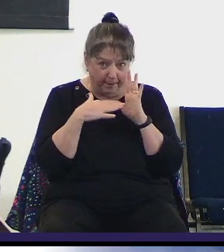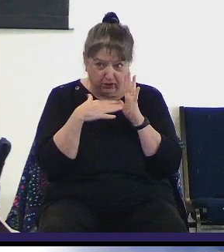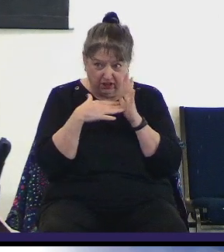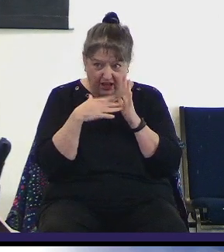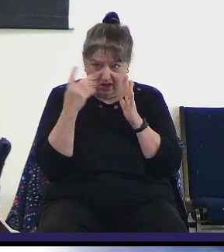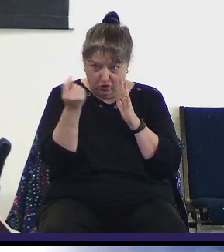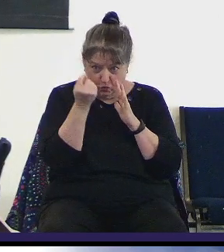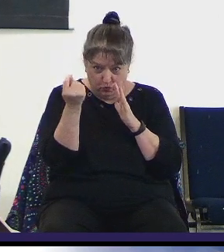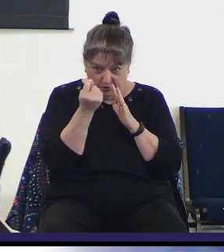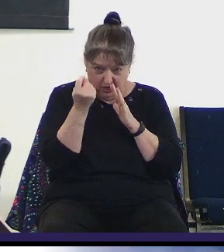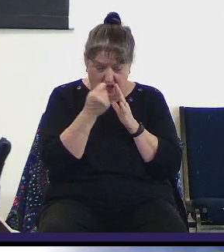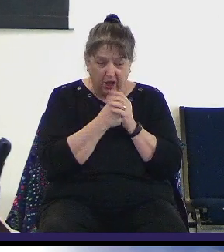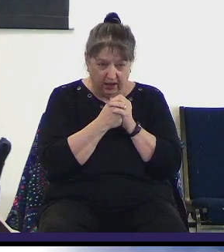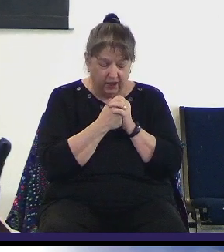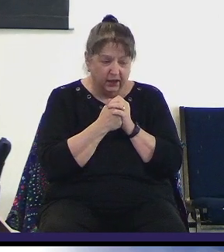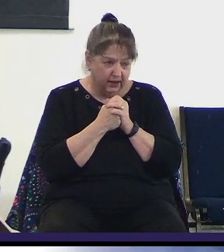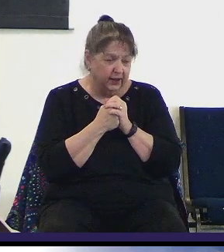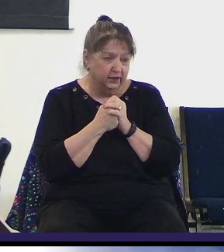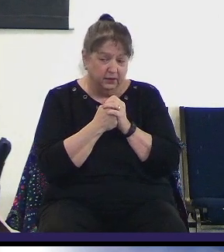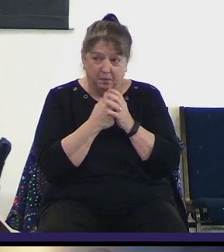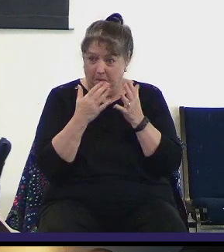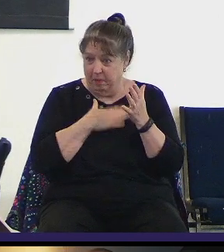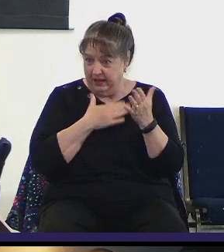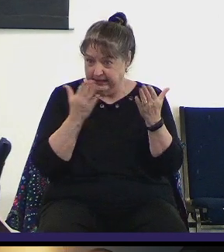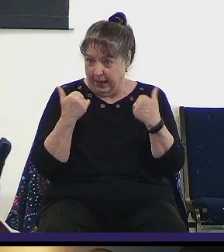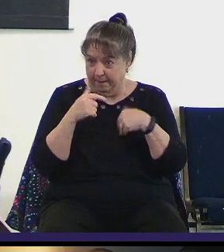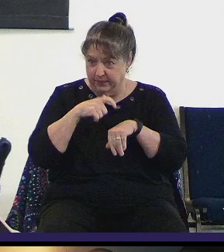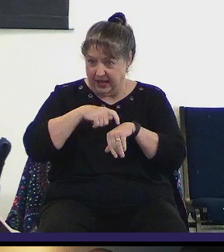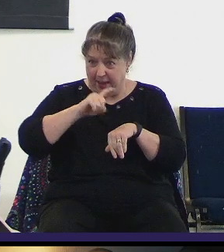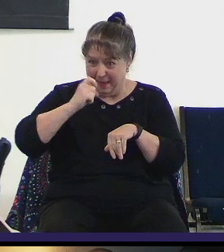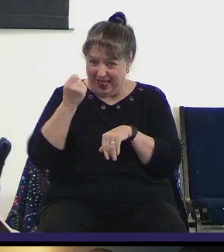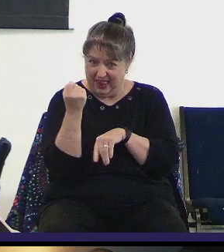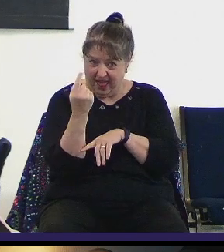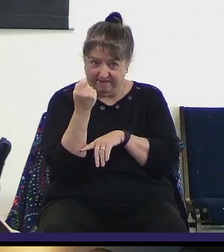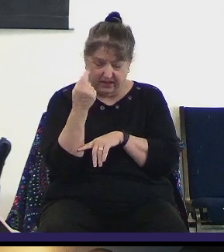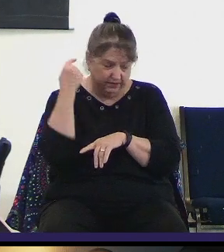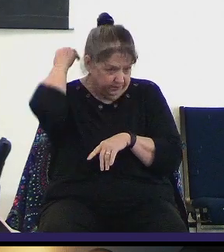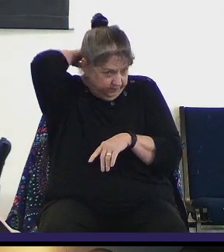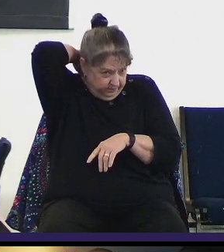that's for those who attend, please come at 11 o'clock